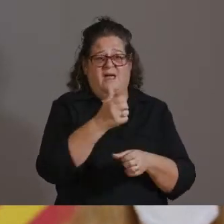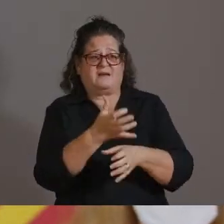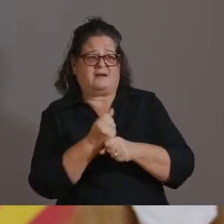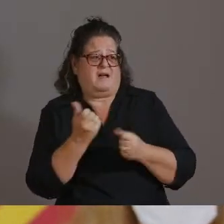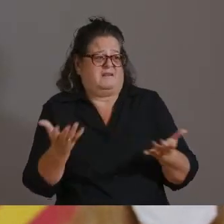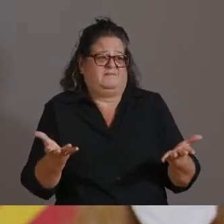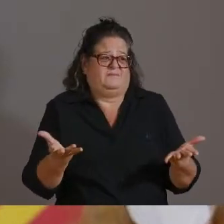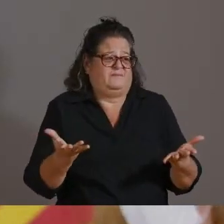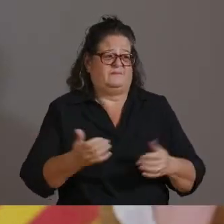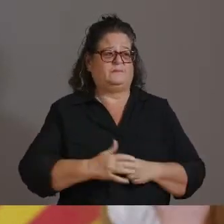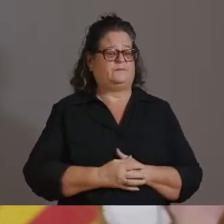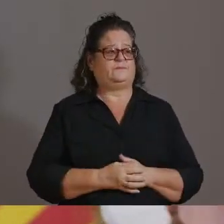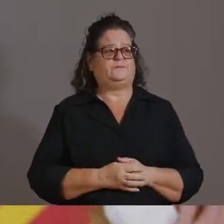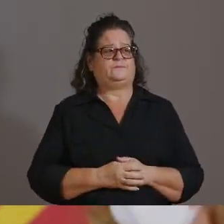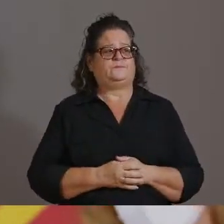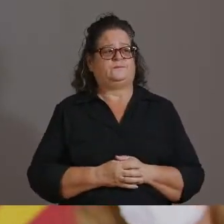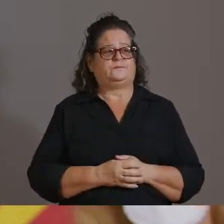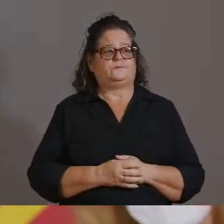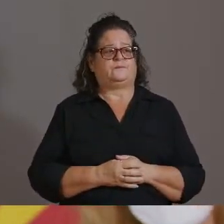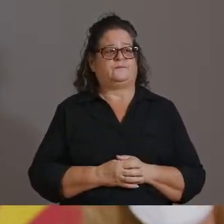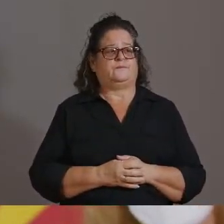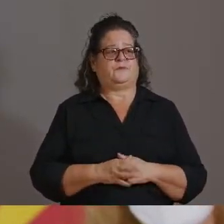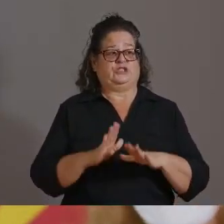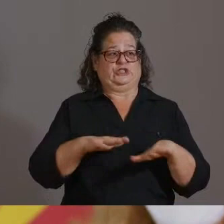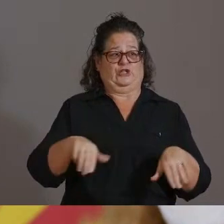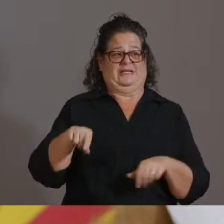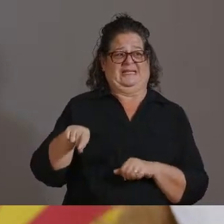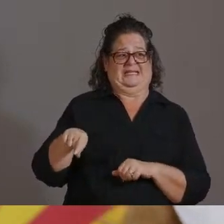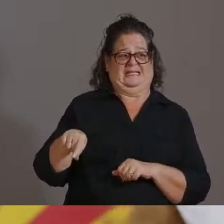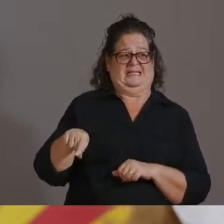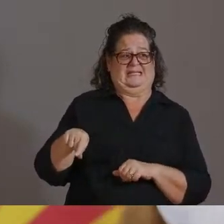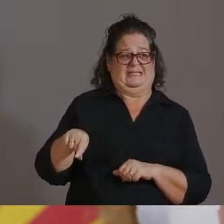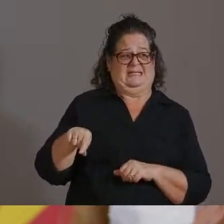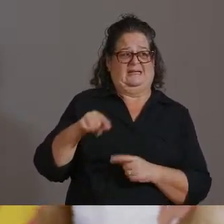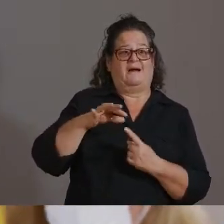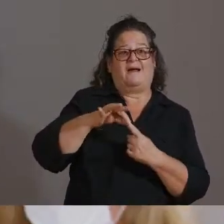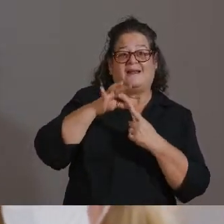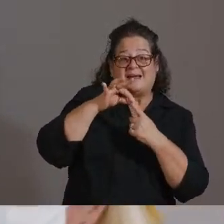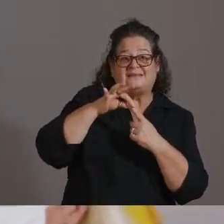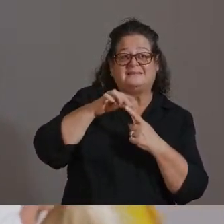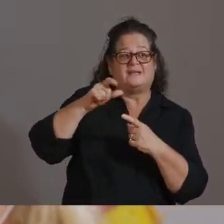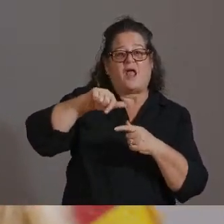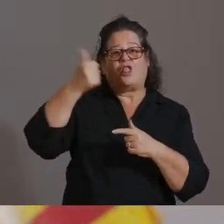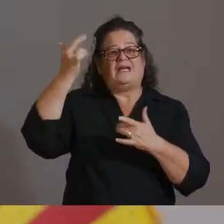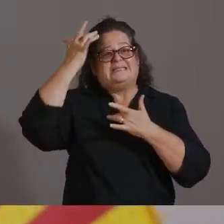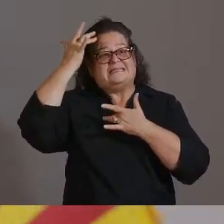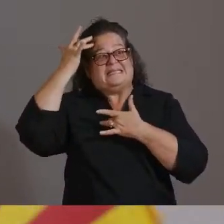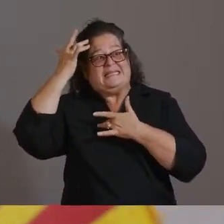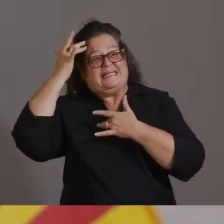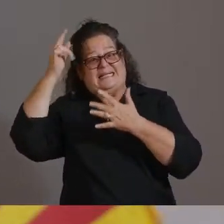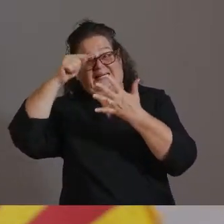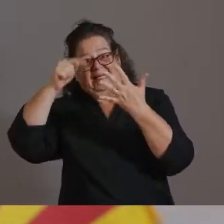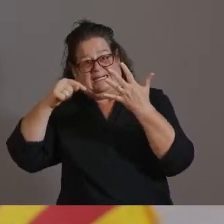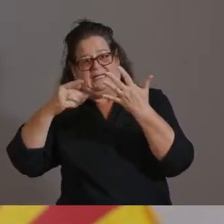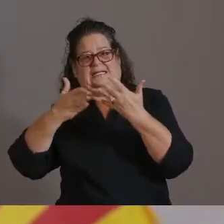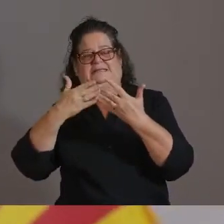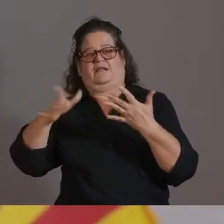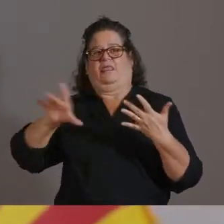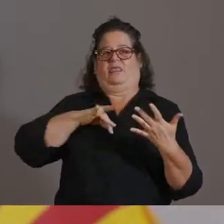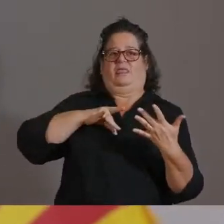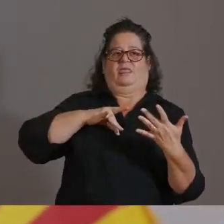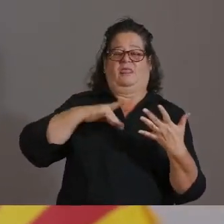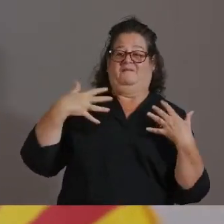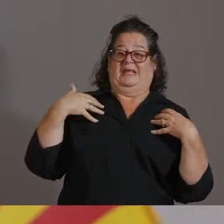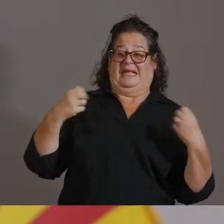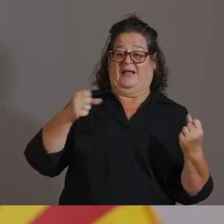condition, where they rebound pretty quickly. Dr. Chris, do you have any, I mean, it's like, it's